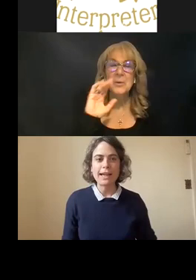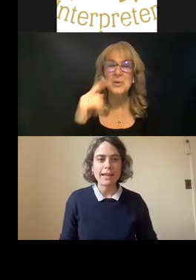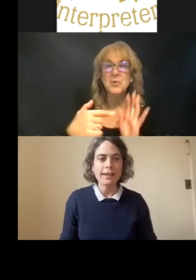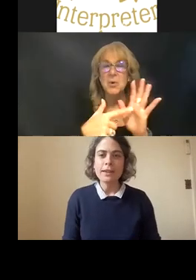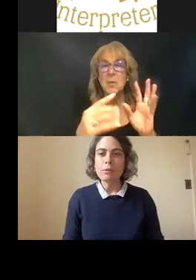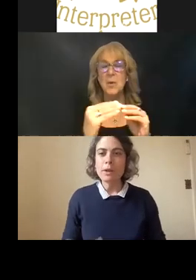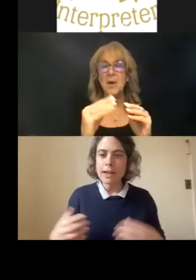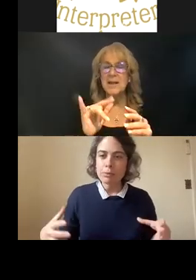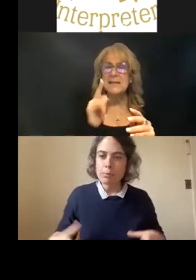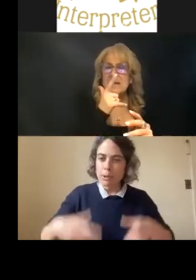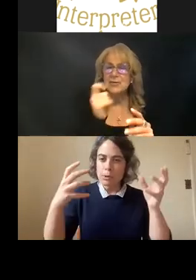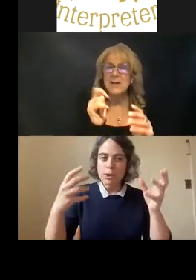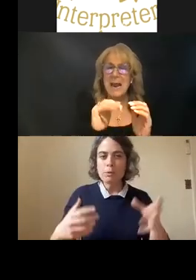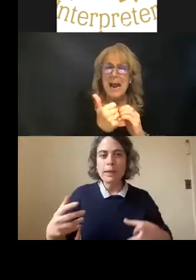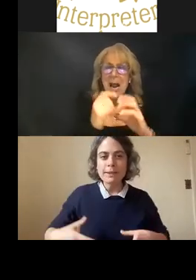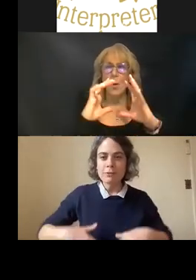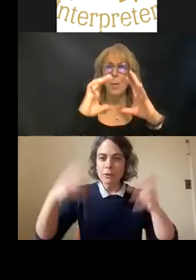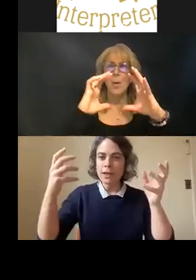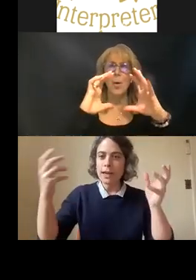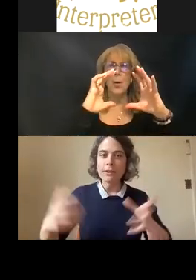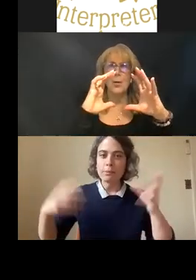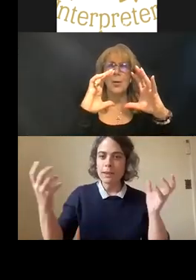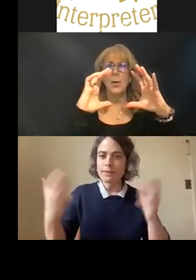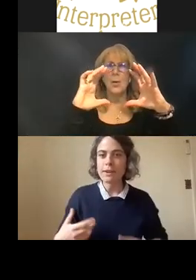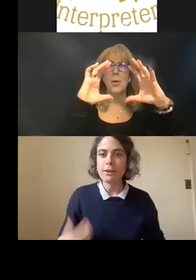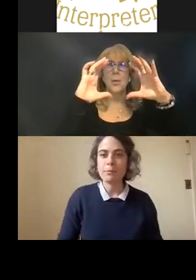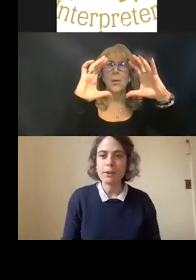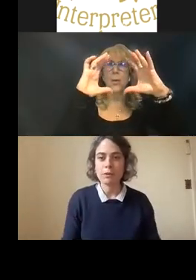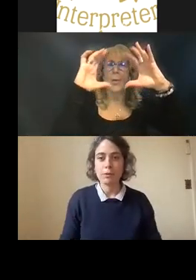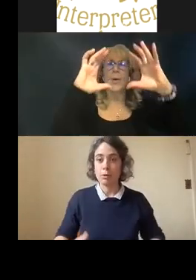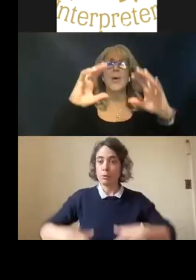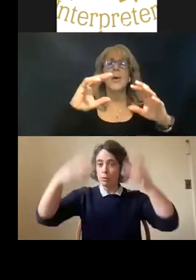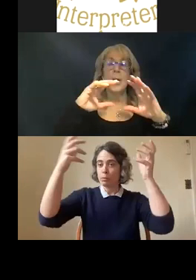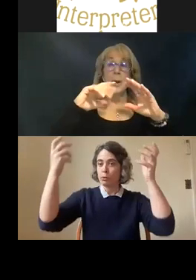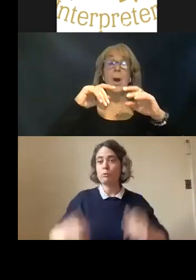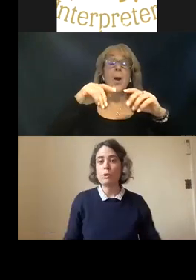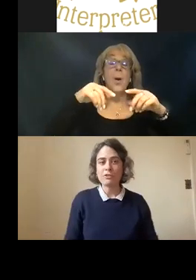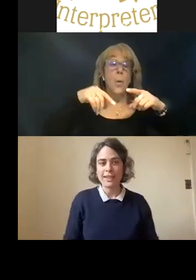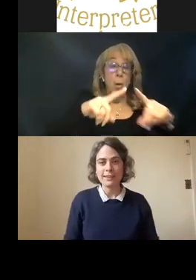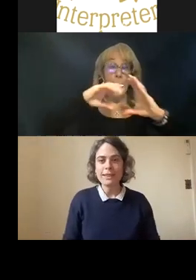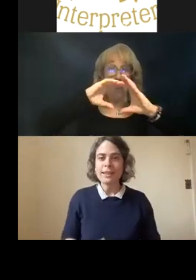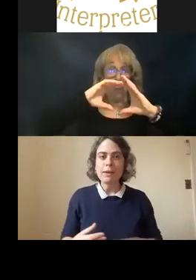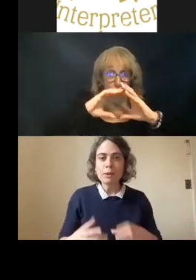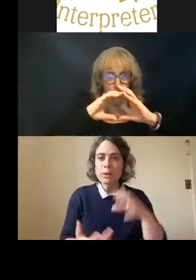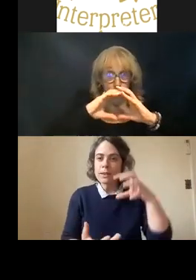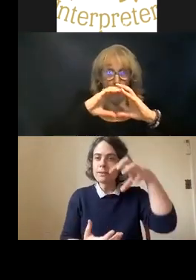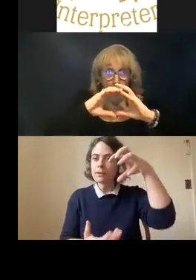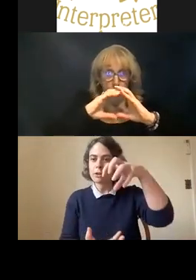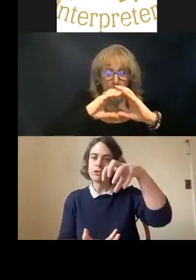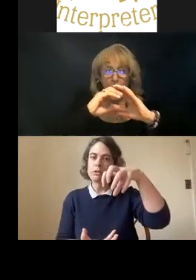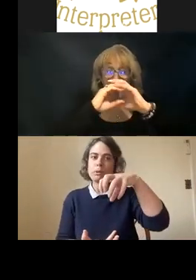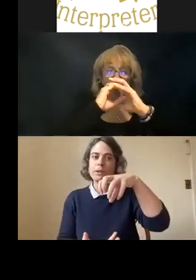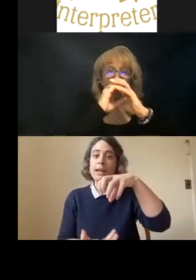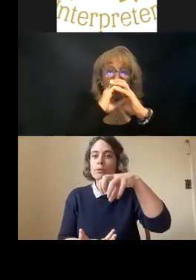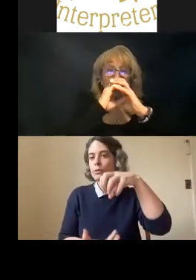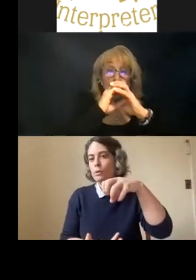ball fly? Well, as we blow, we made this very high speed flow of air. but when it